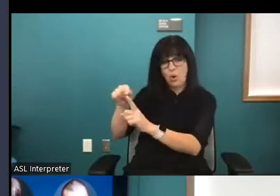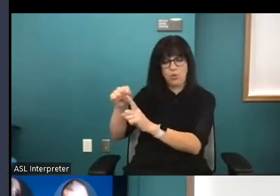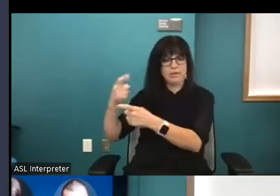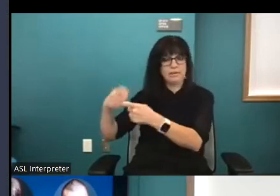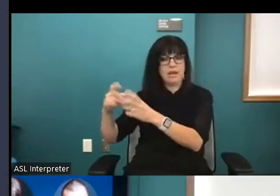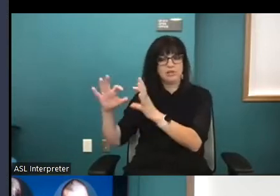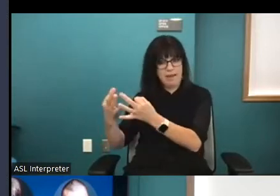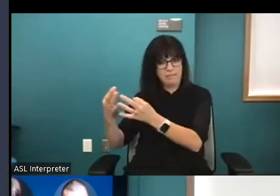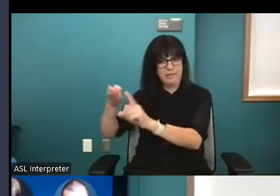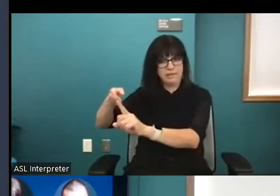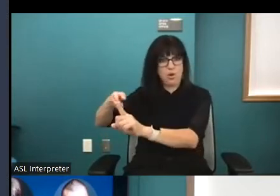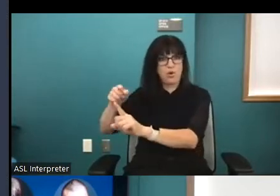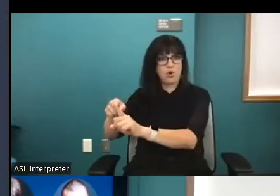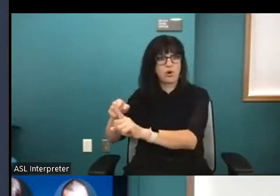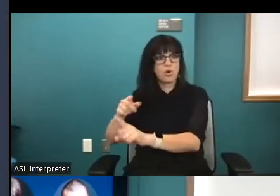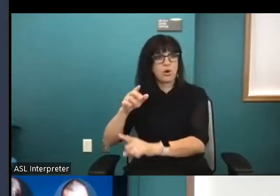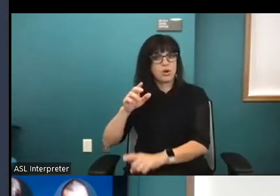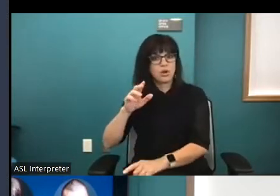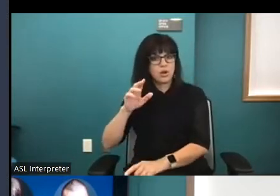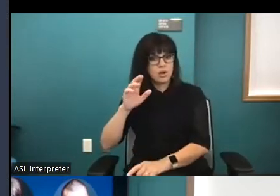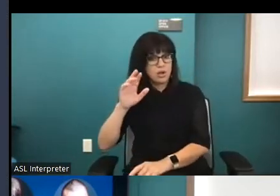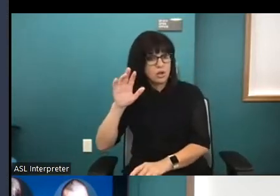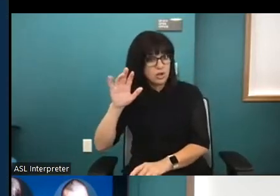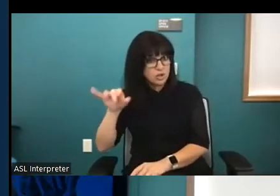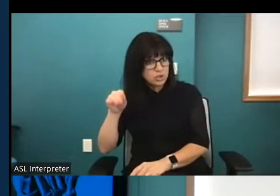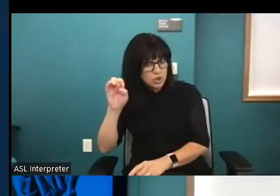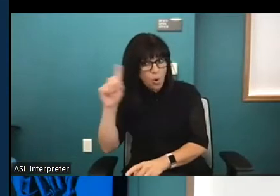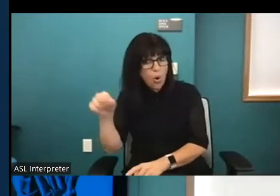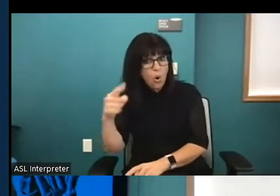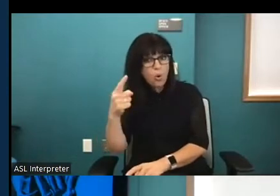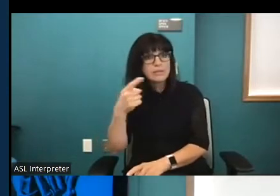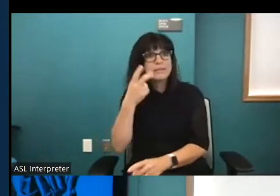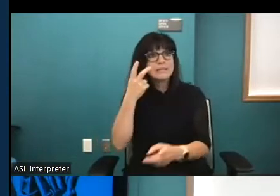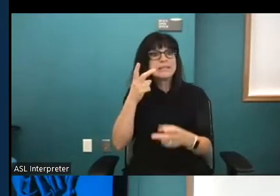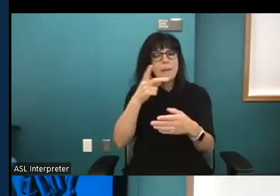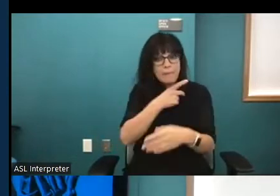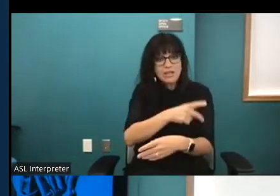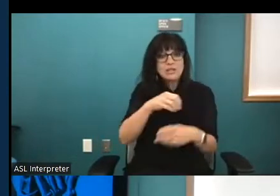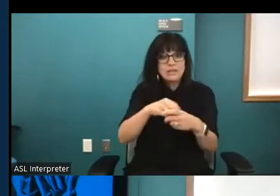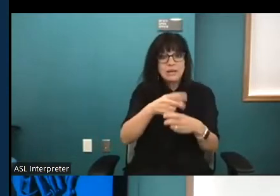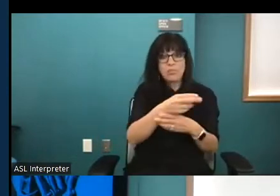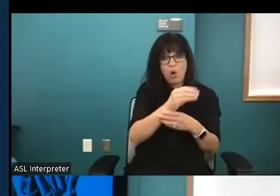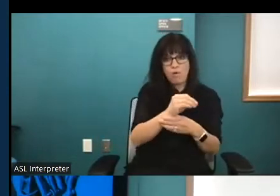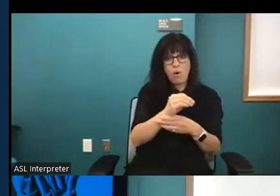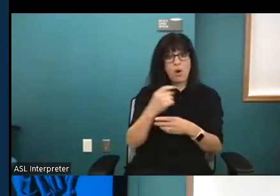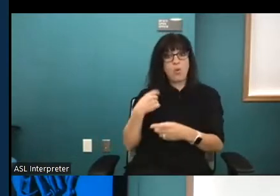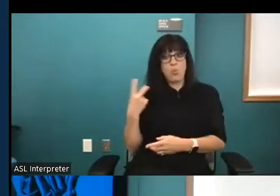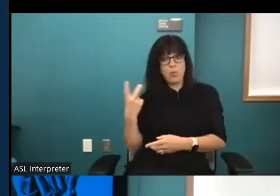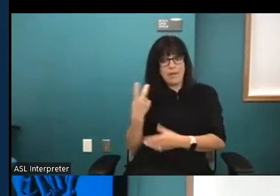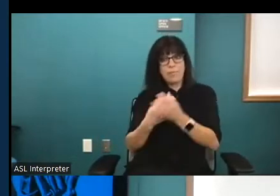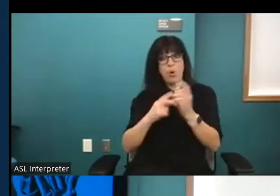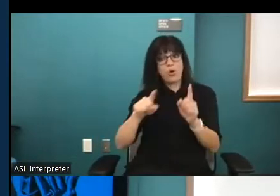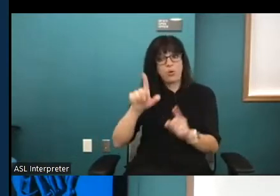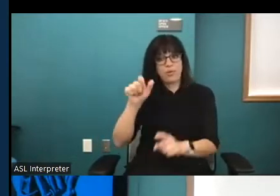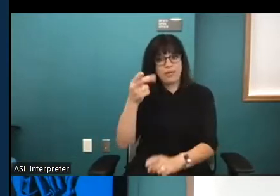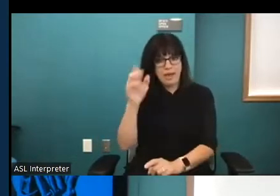Okay. And Joe only sees patients in Provo. Joe only sees patients in Provo. Brittany and I both go to Lehigh.